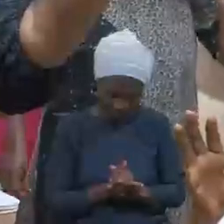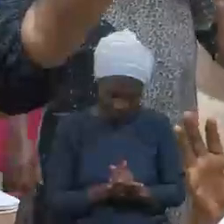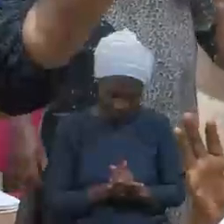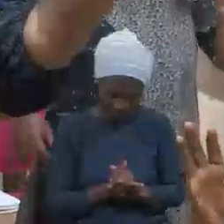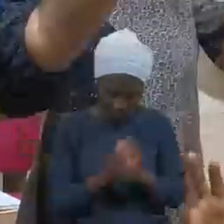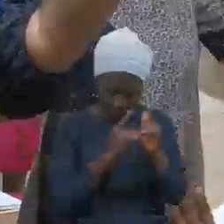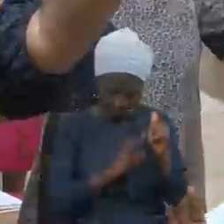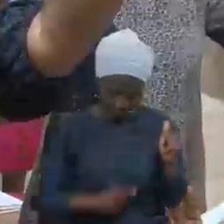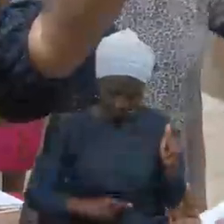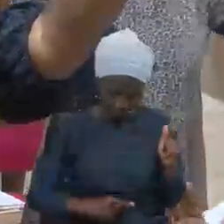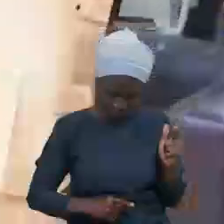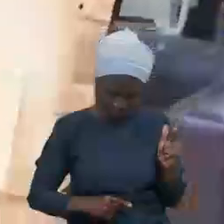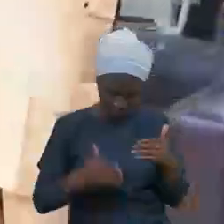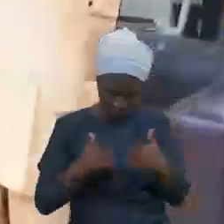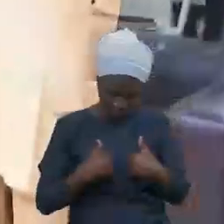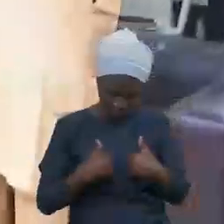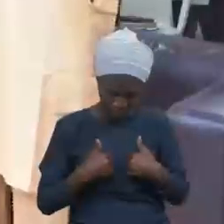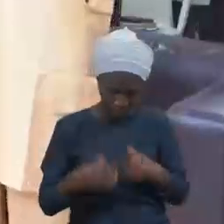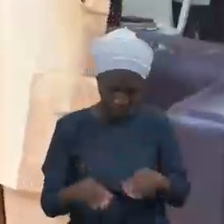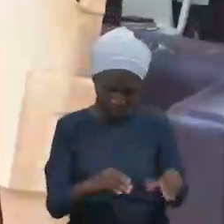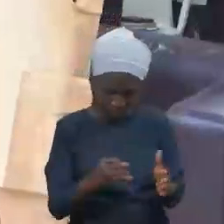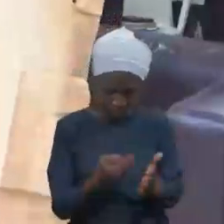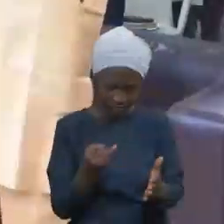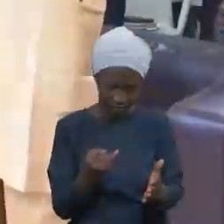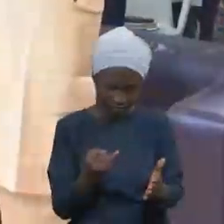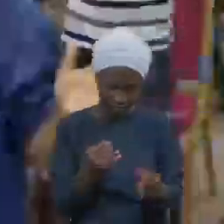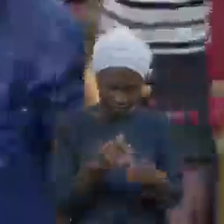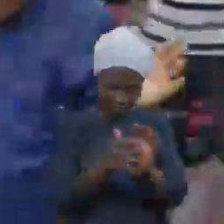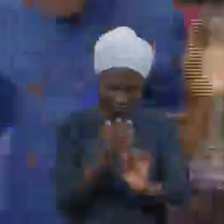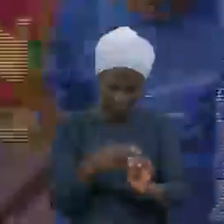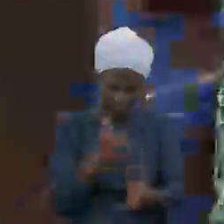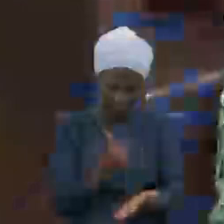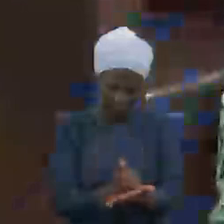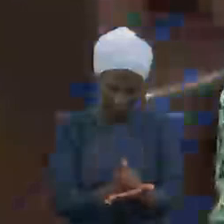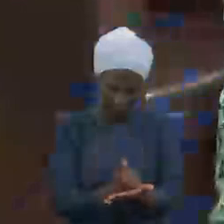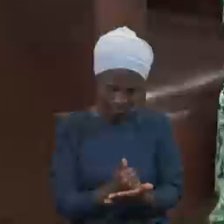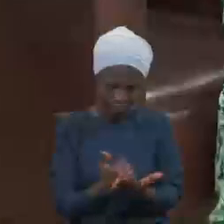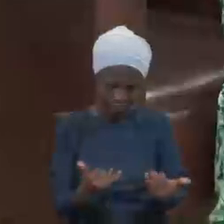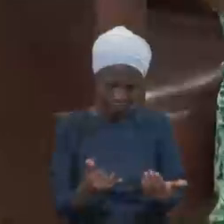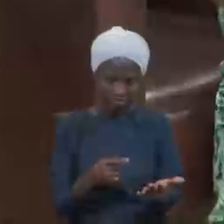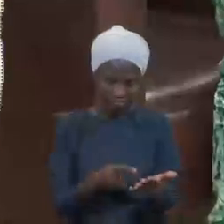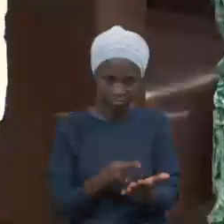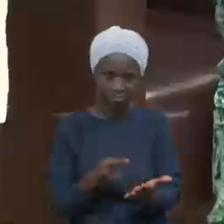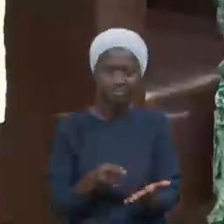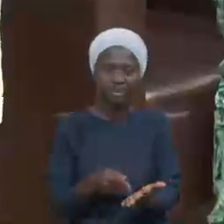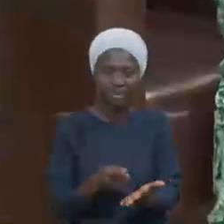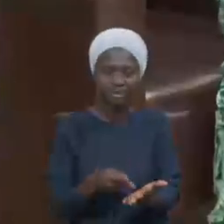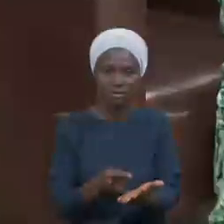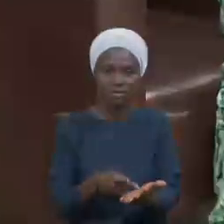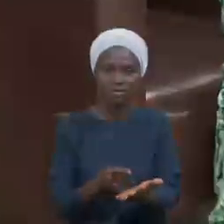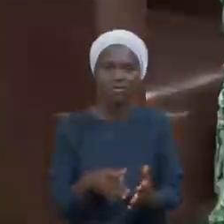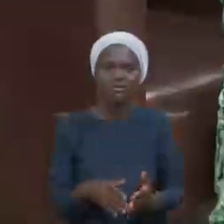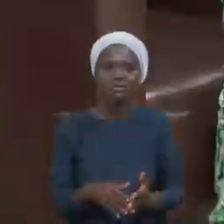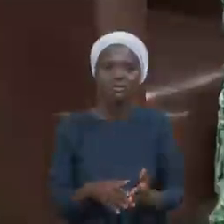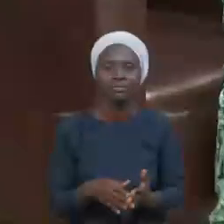The Lord has done it. Check up, check up, check up. The